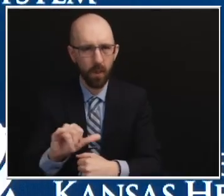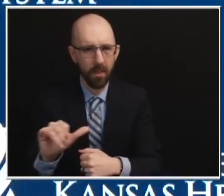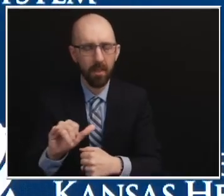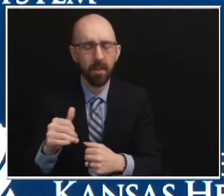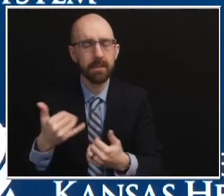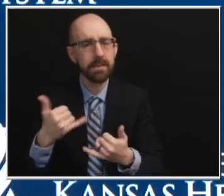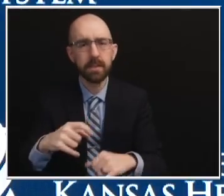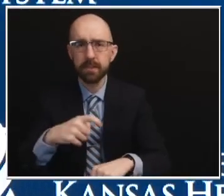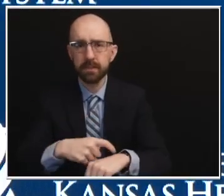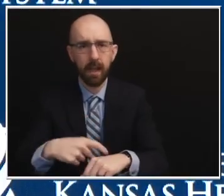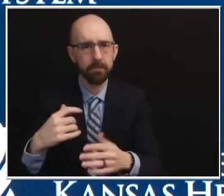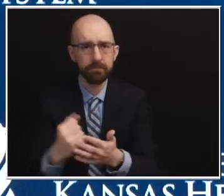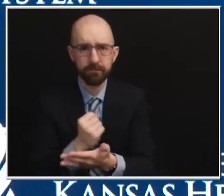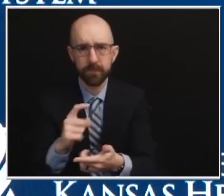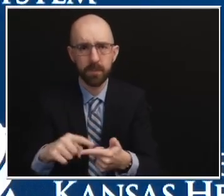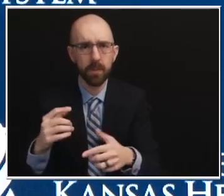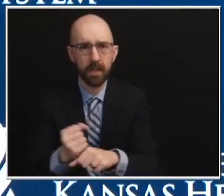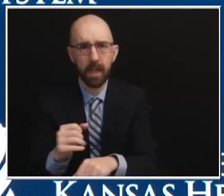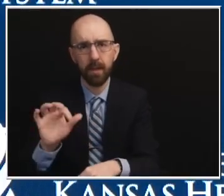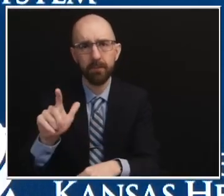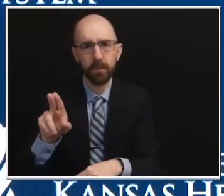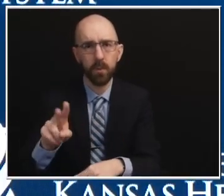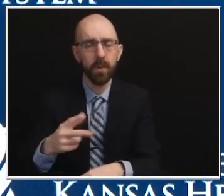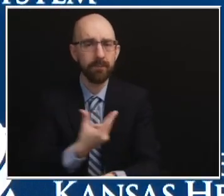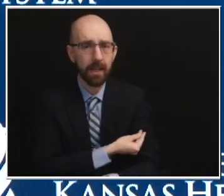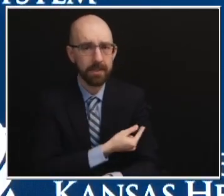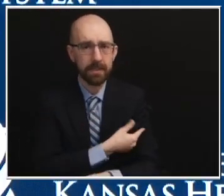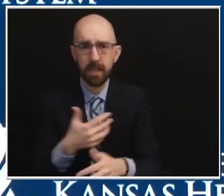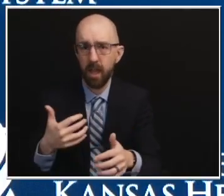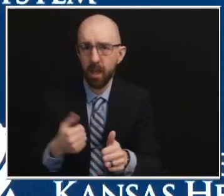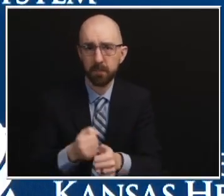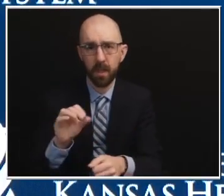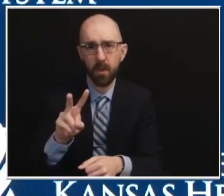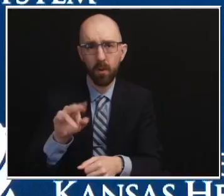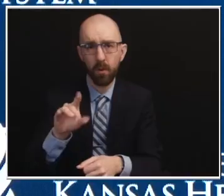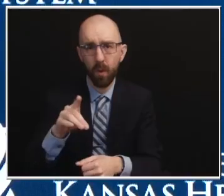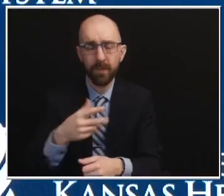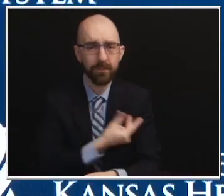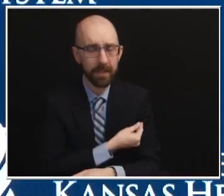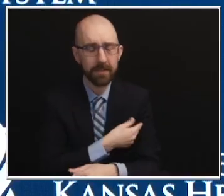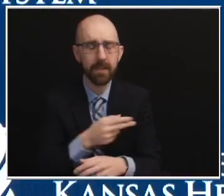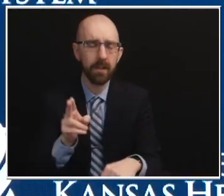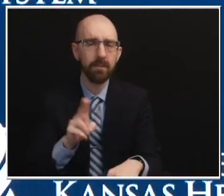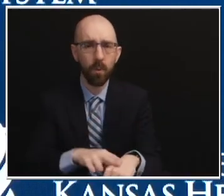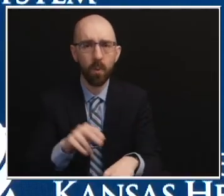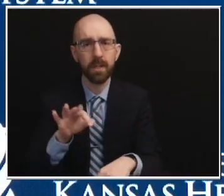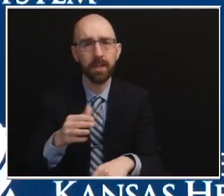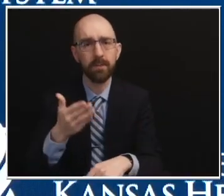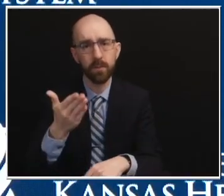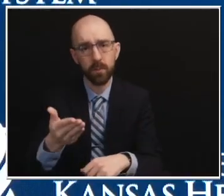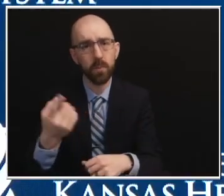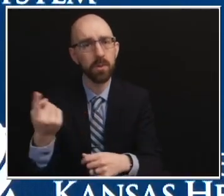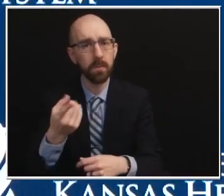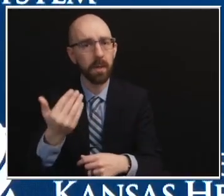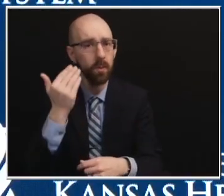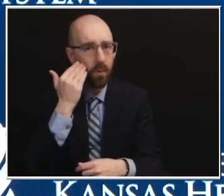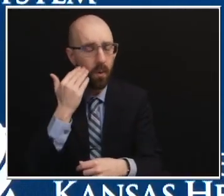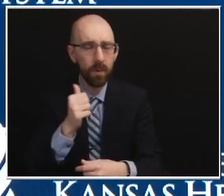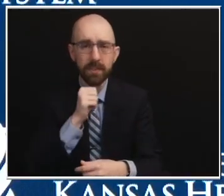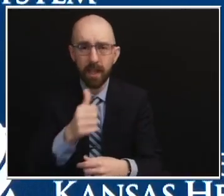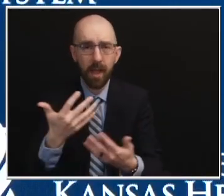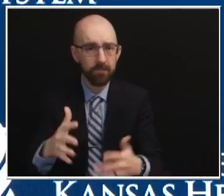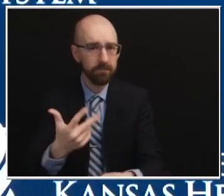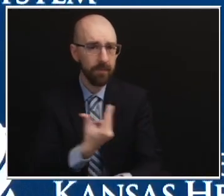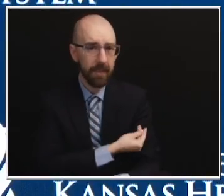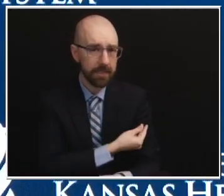get influenza vaccine, certainly updated COVID vaccine, and of course, if you or someone you know is not vaccinated or